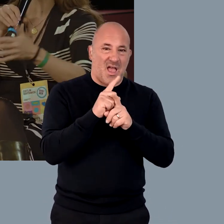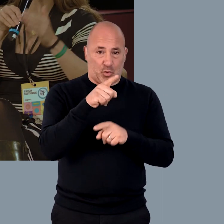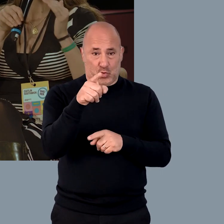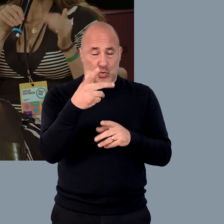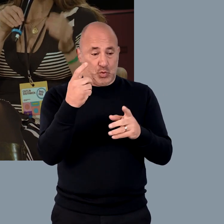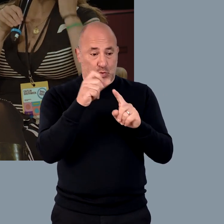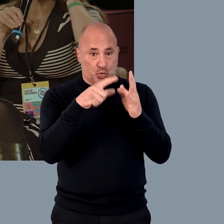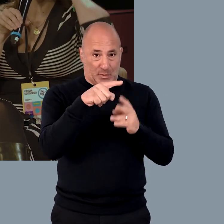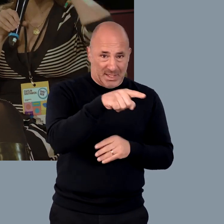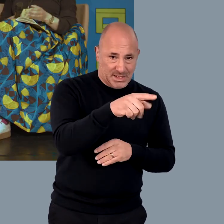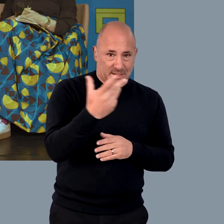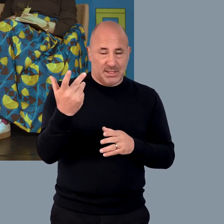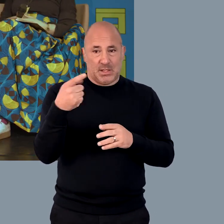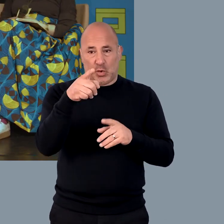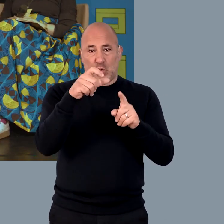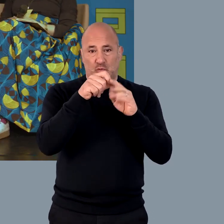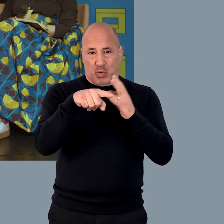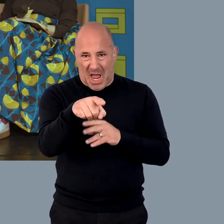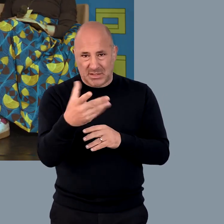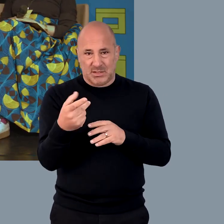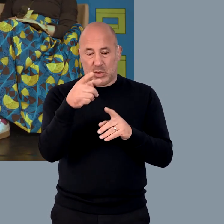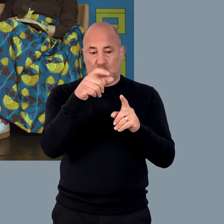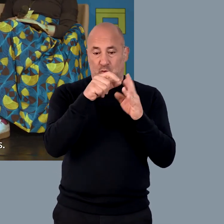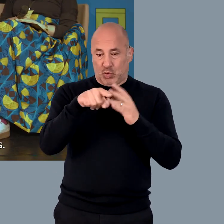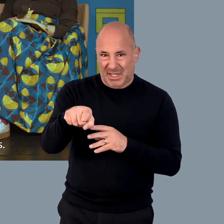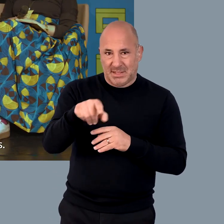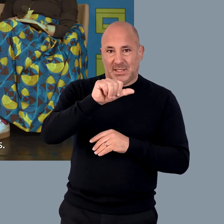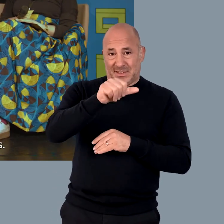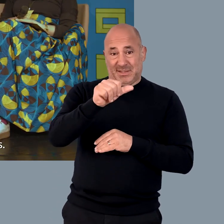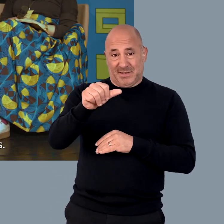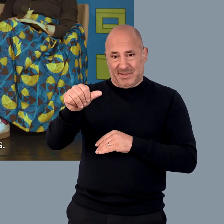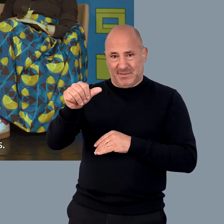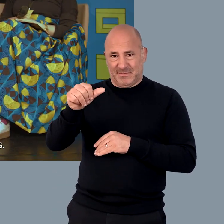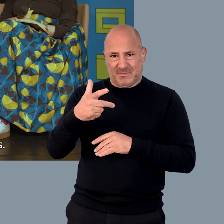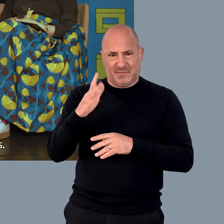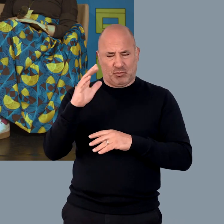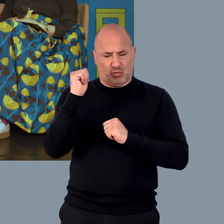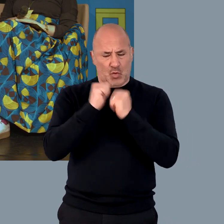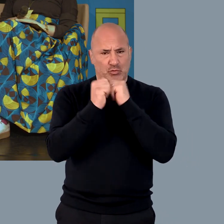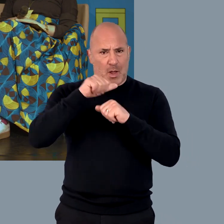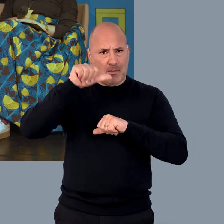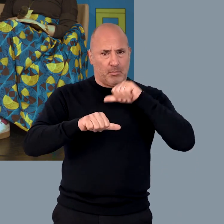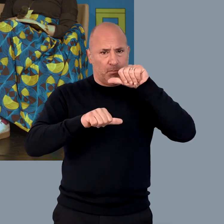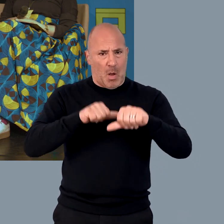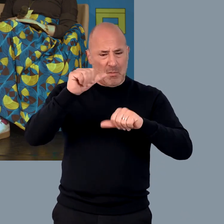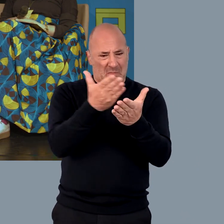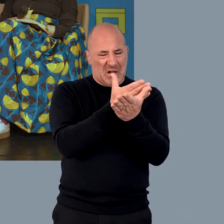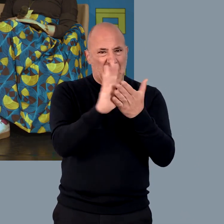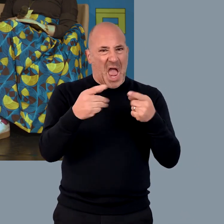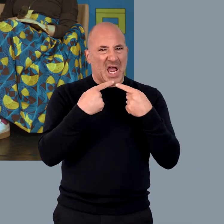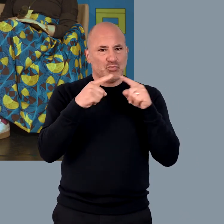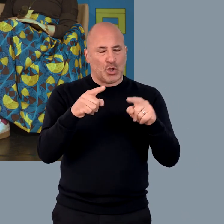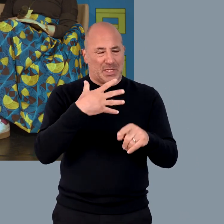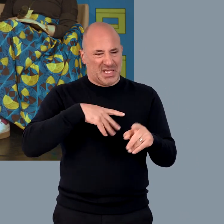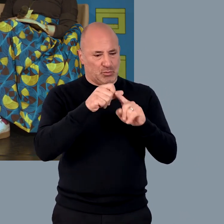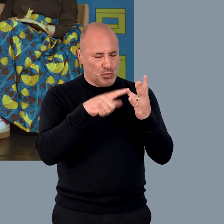standardized, but it was jobs that, like in a factory, where it was kind of like you do this and then you do this and then you do this. And so it was like a very structured